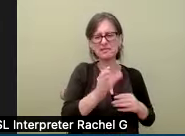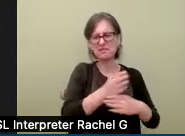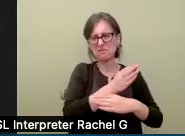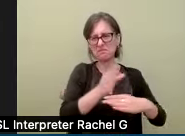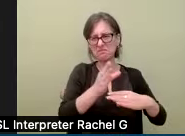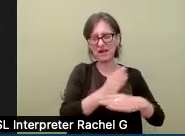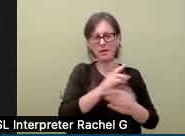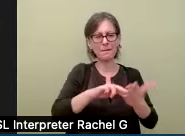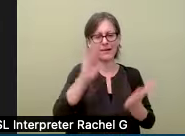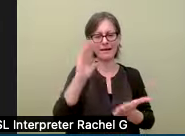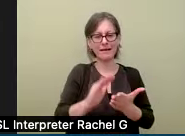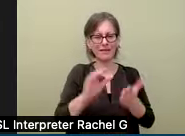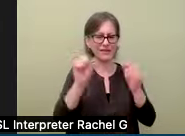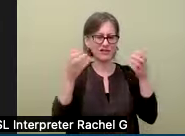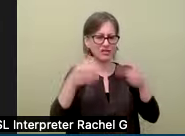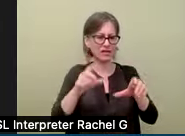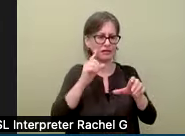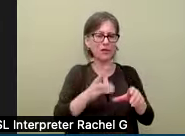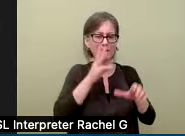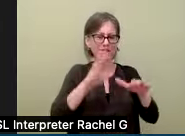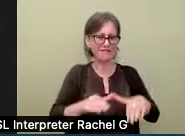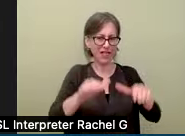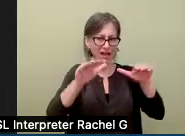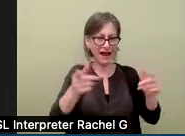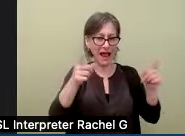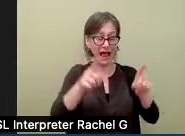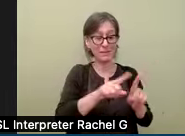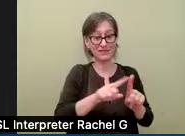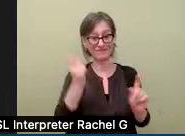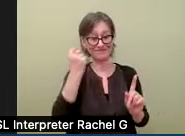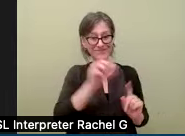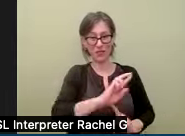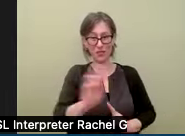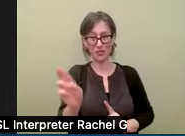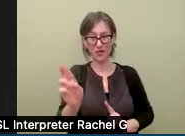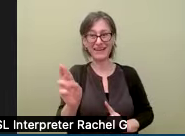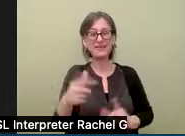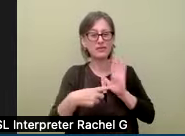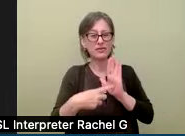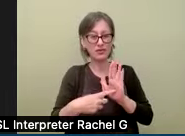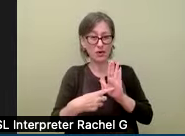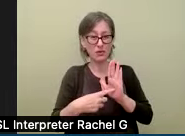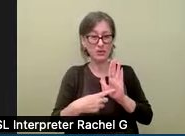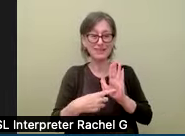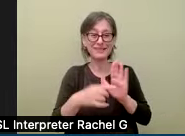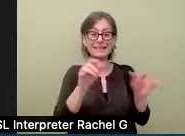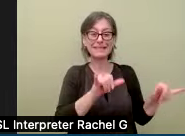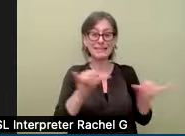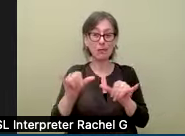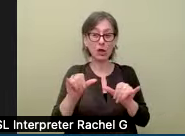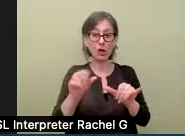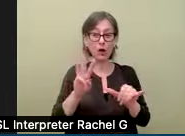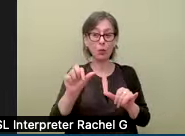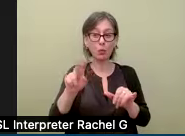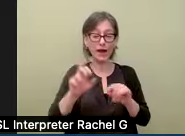reduces the potential for flooding areas inland. Now, the animation on the right shows how a tsunami with a similar wave height